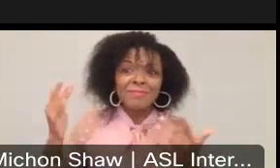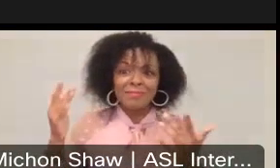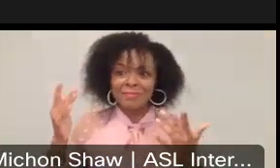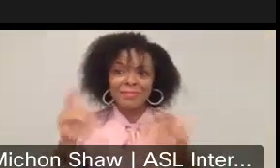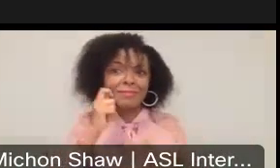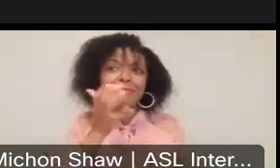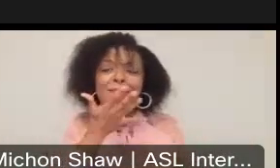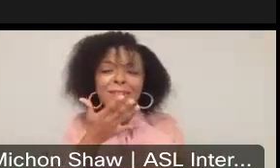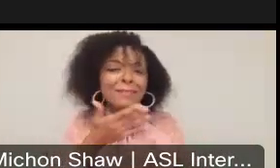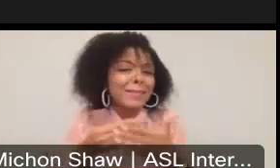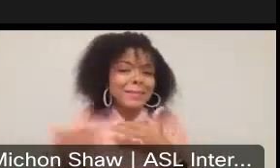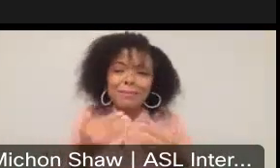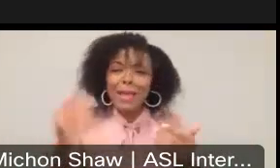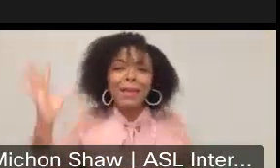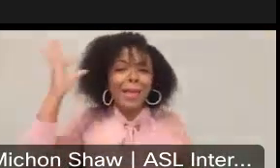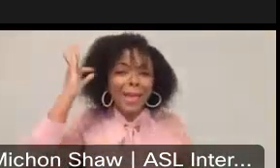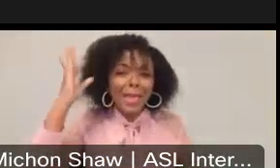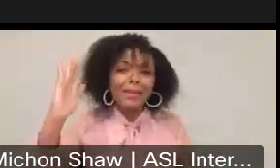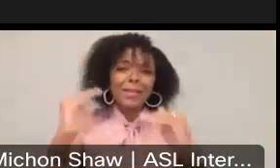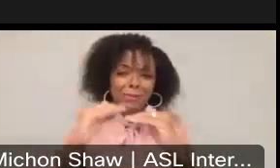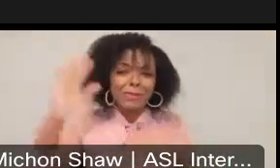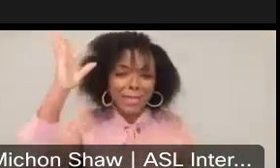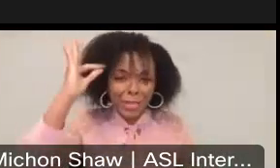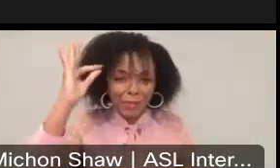hair. And that's what we teach.